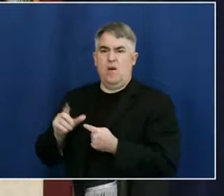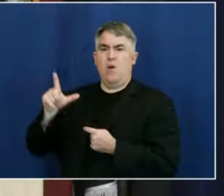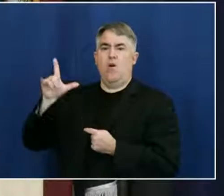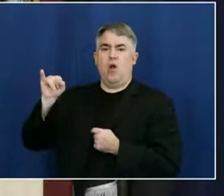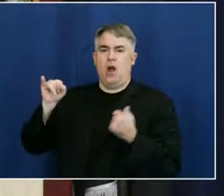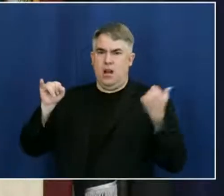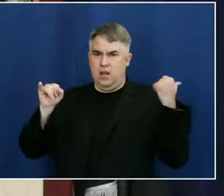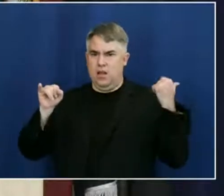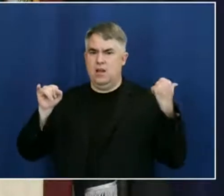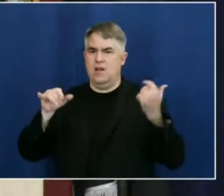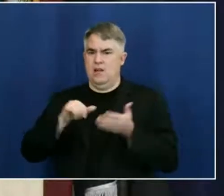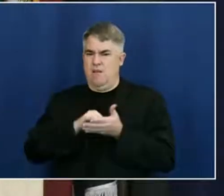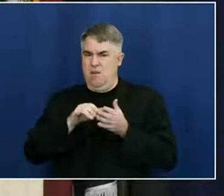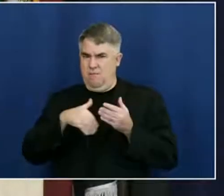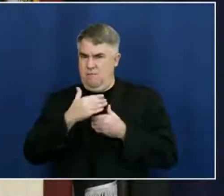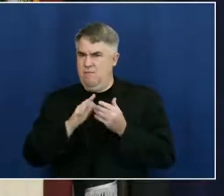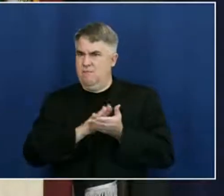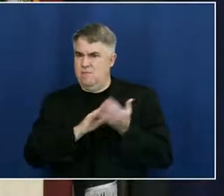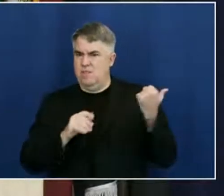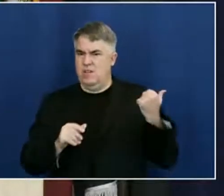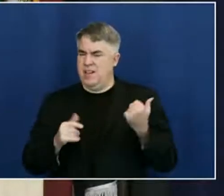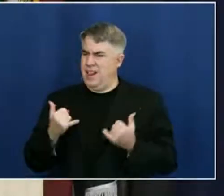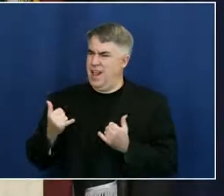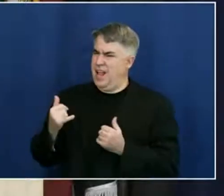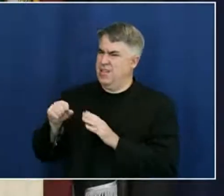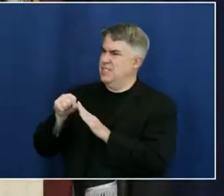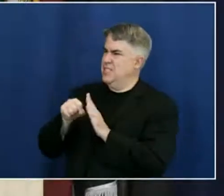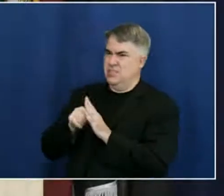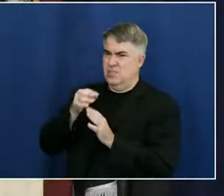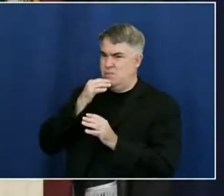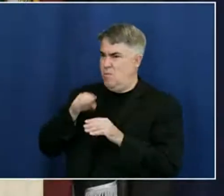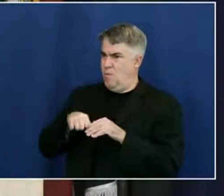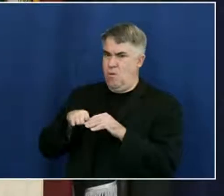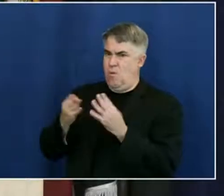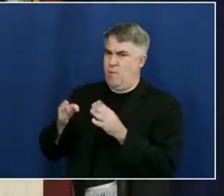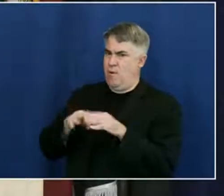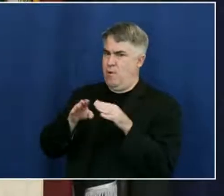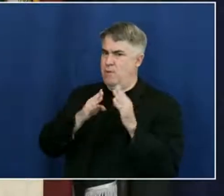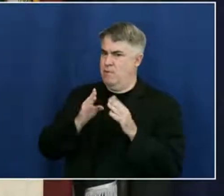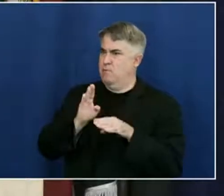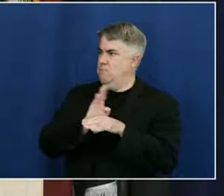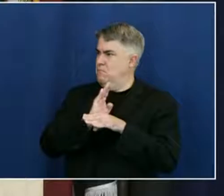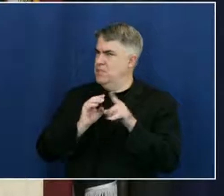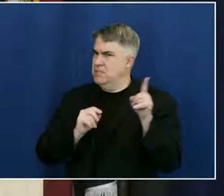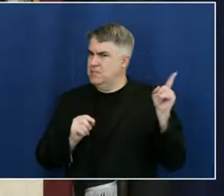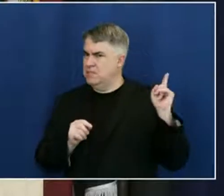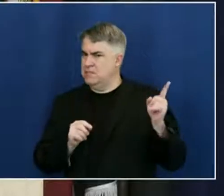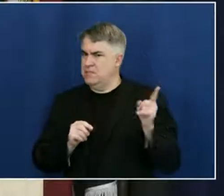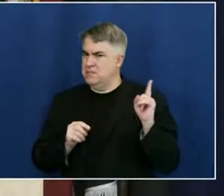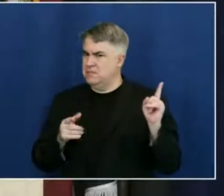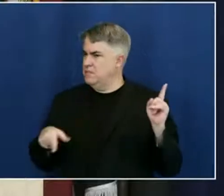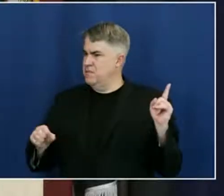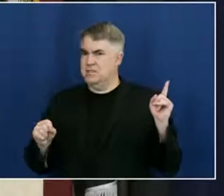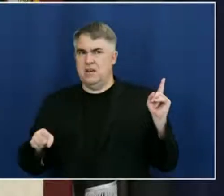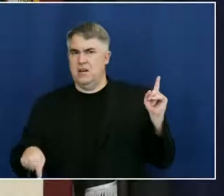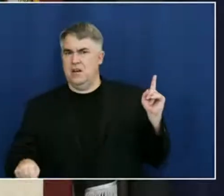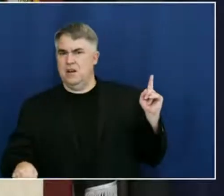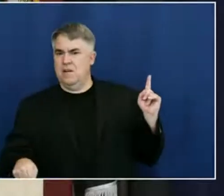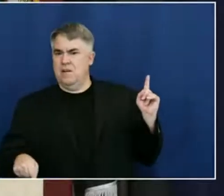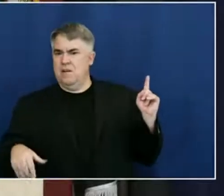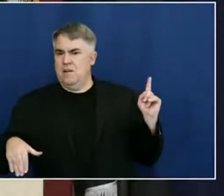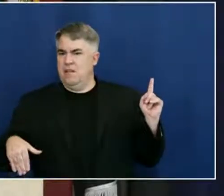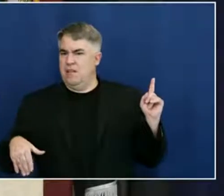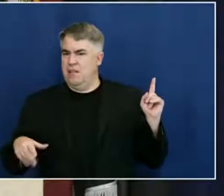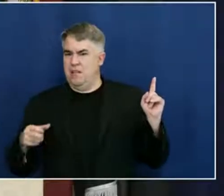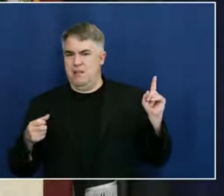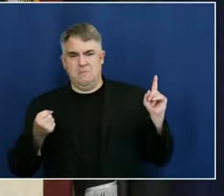all across the country are reopening businesses. Our case rates here in San Diego and ICU numbers are as good, if not better, than